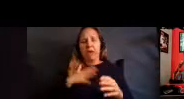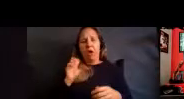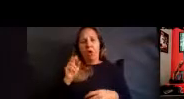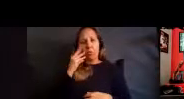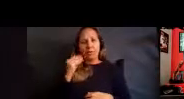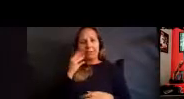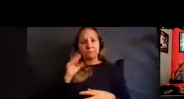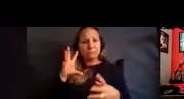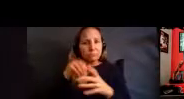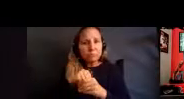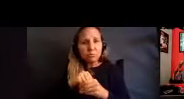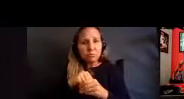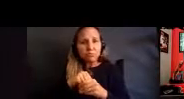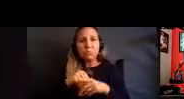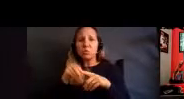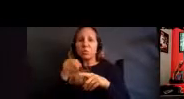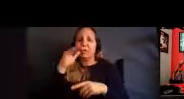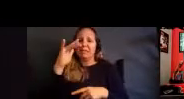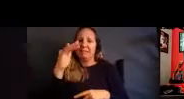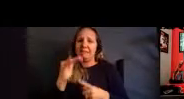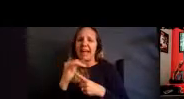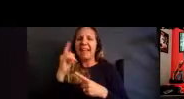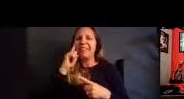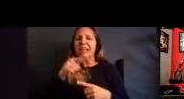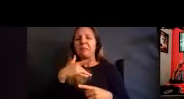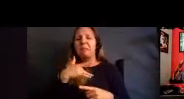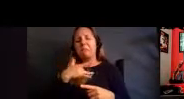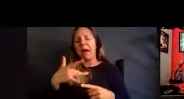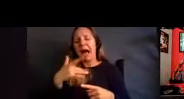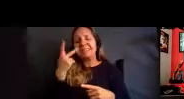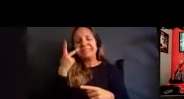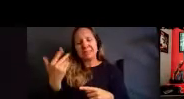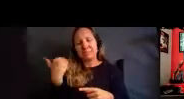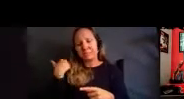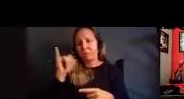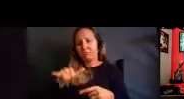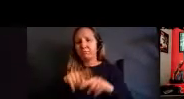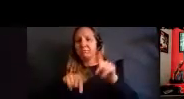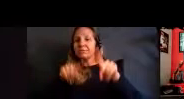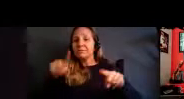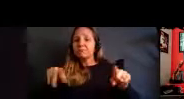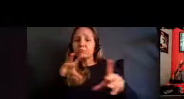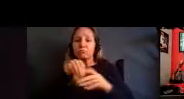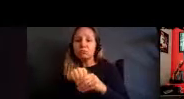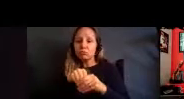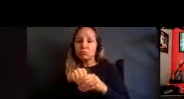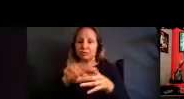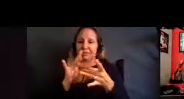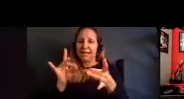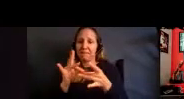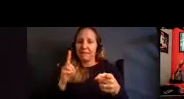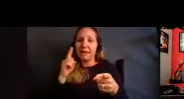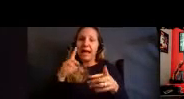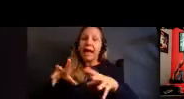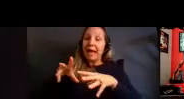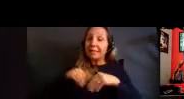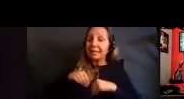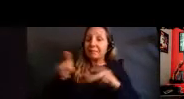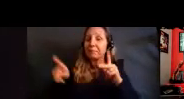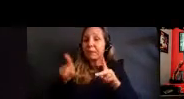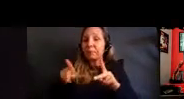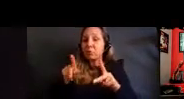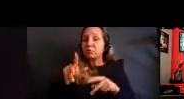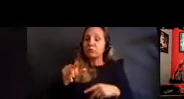These are probably pretty typical diversity and inclusion statements that you've seen before. In terms of being accepting of people's gender,